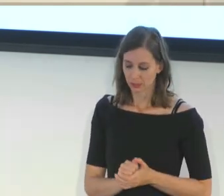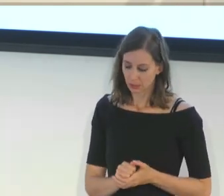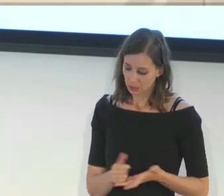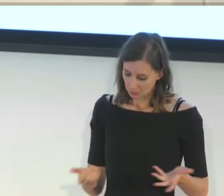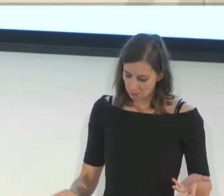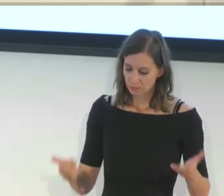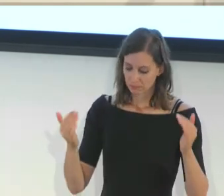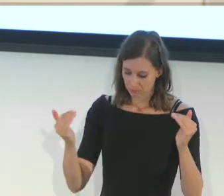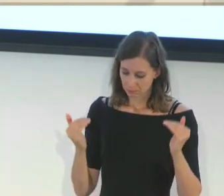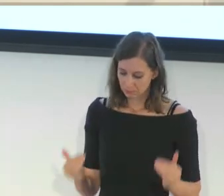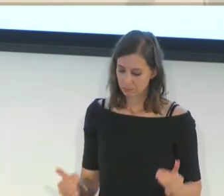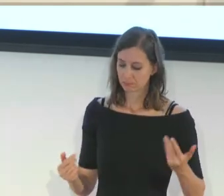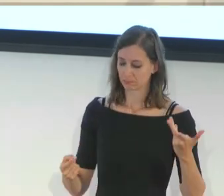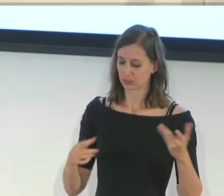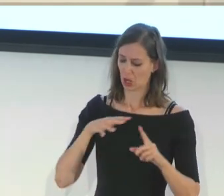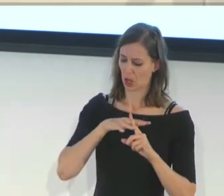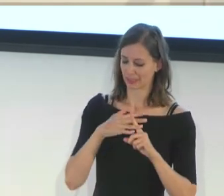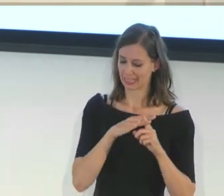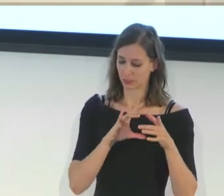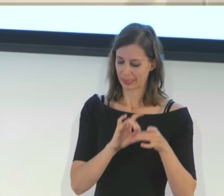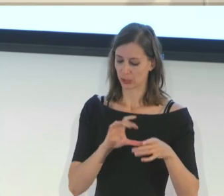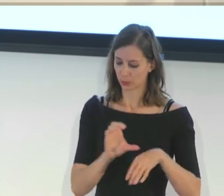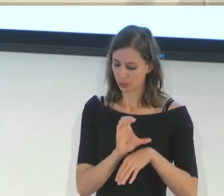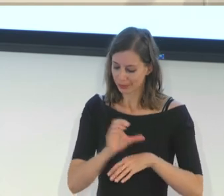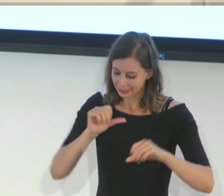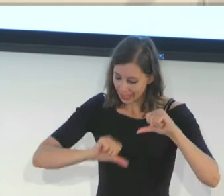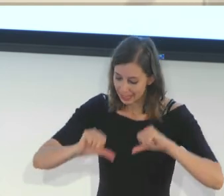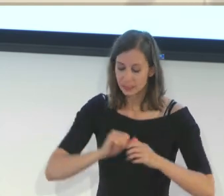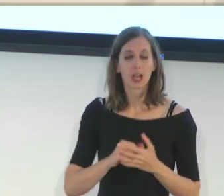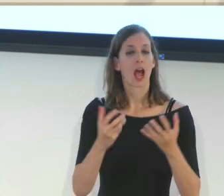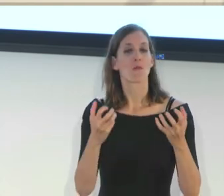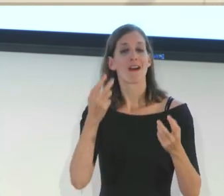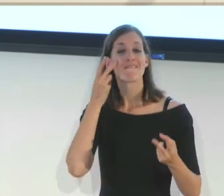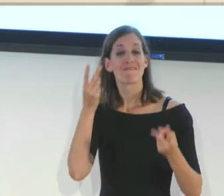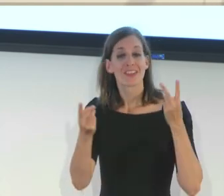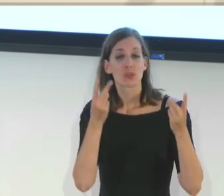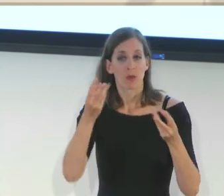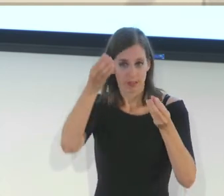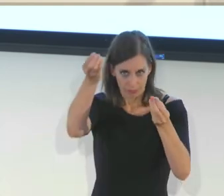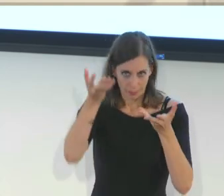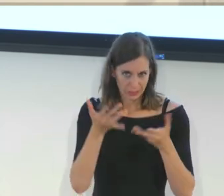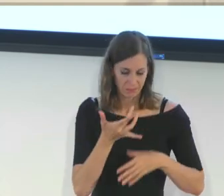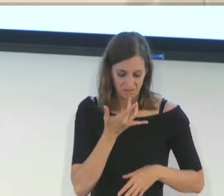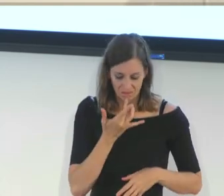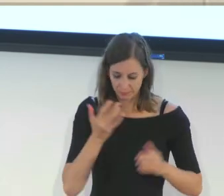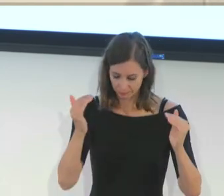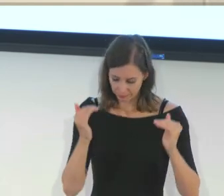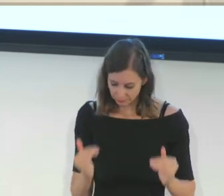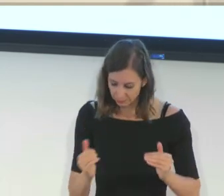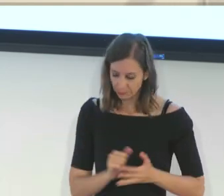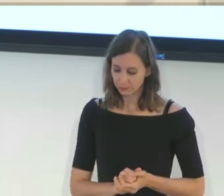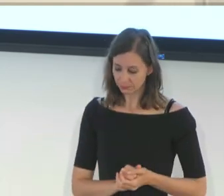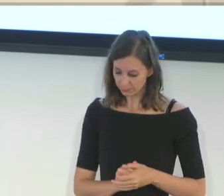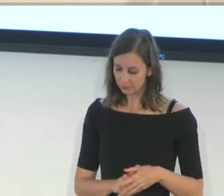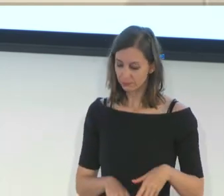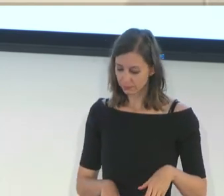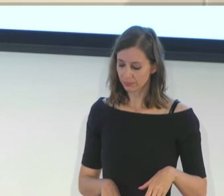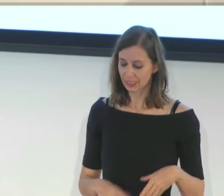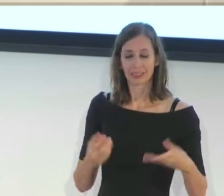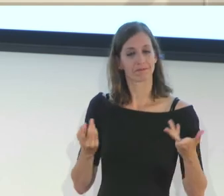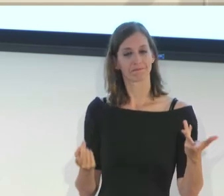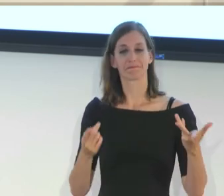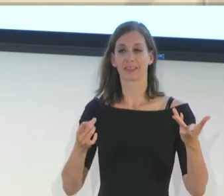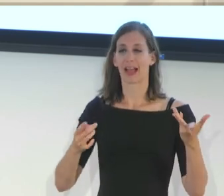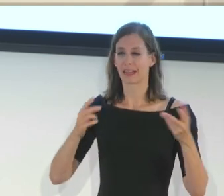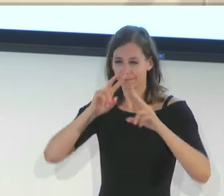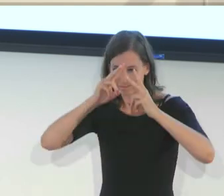science. She wants visual information as an input. She synthesizes data primarily with words, either